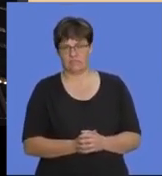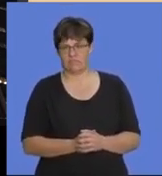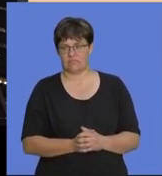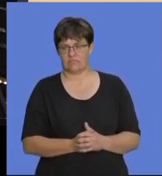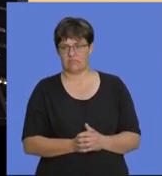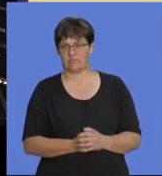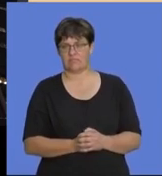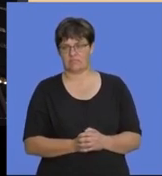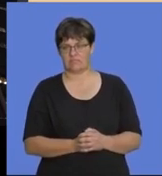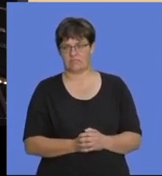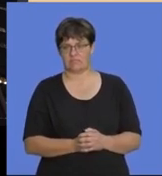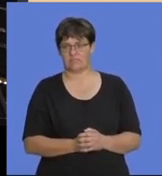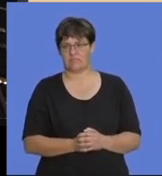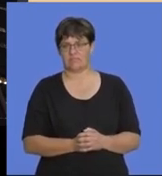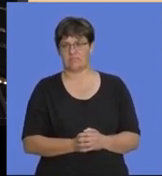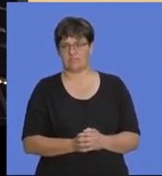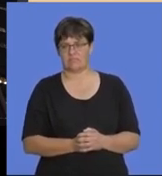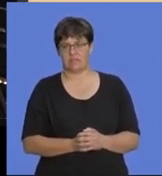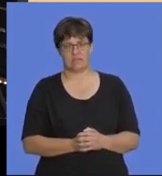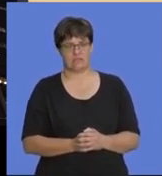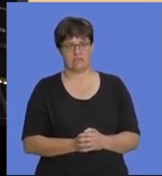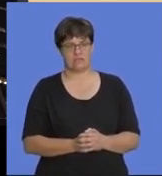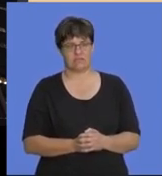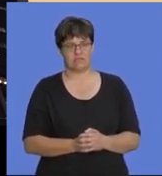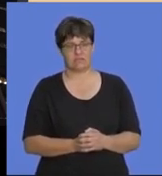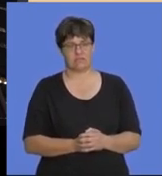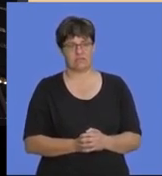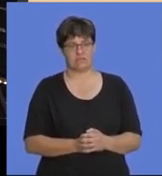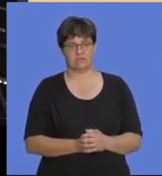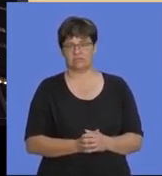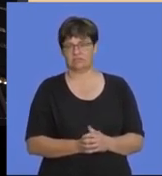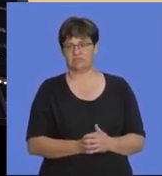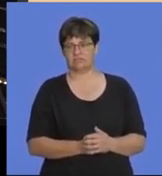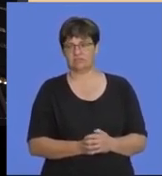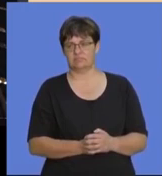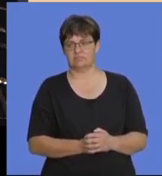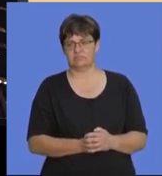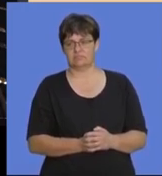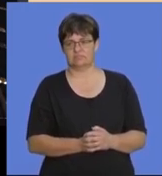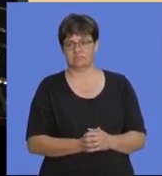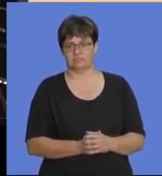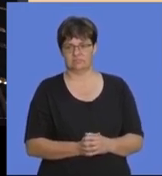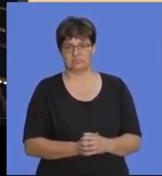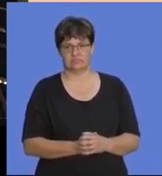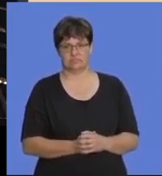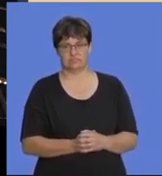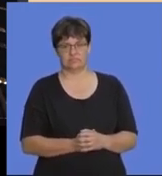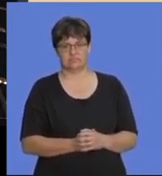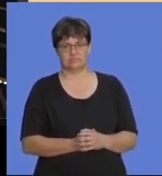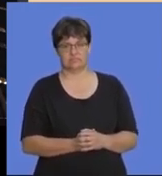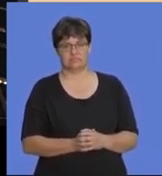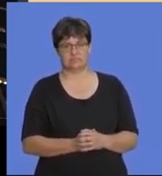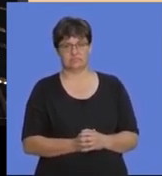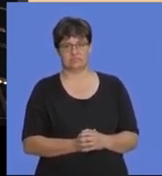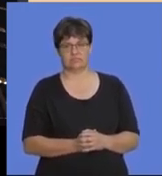that? I want to start here. Yeah. Or should I, is it fine? Yeah. Okay. All